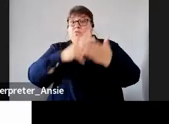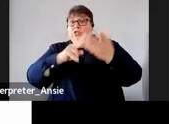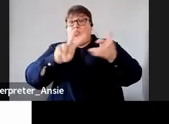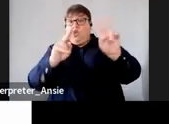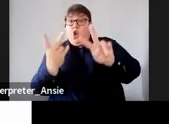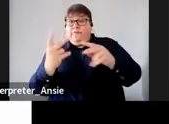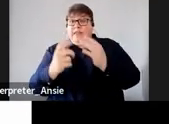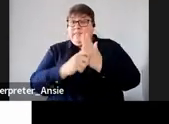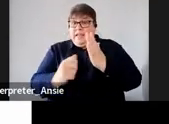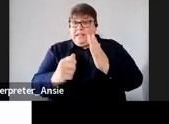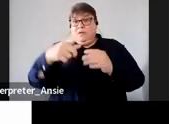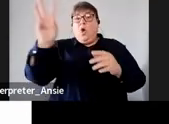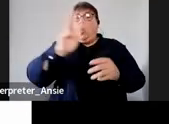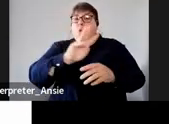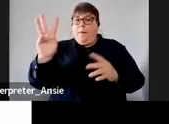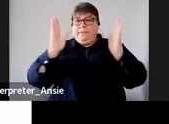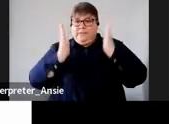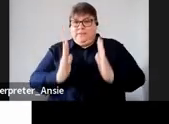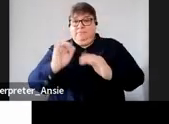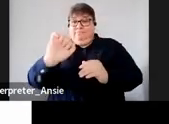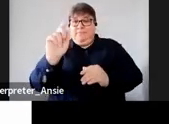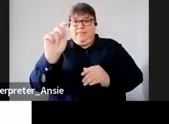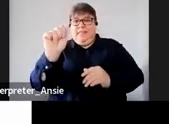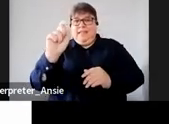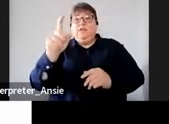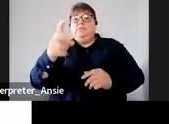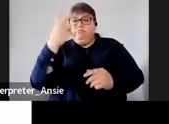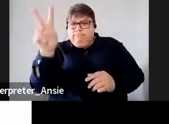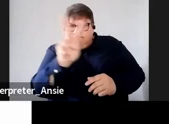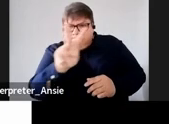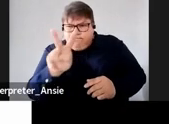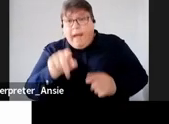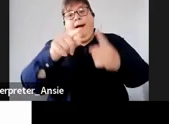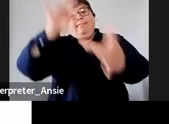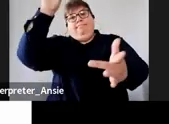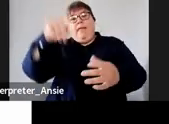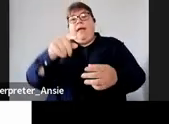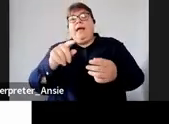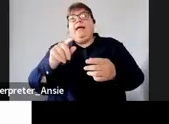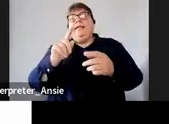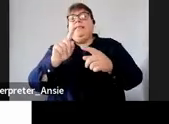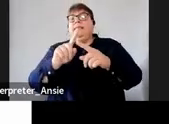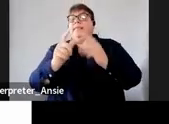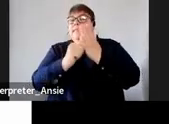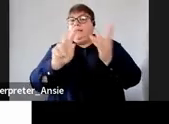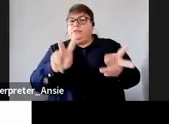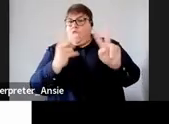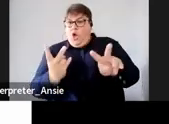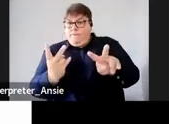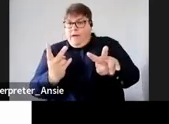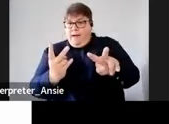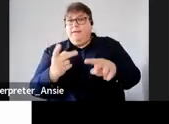to go to SAS website and also search for 10 over tax and see if you qualify to register for 10